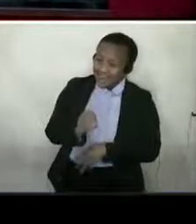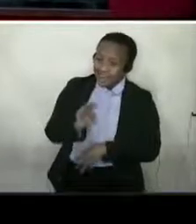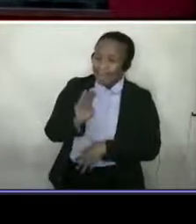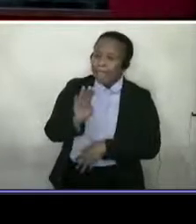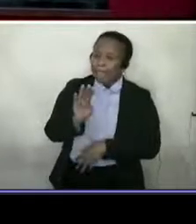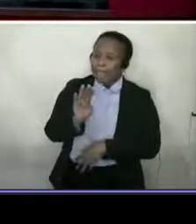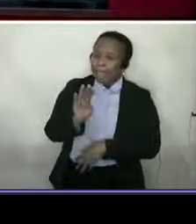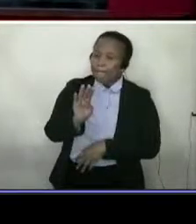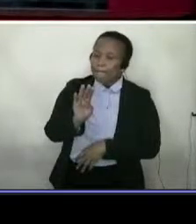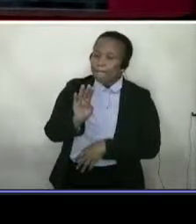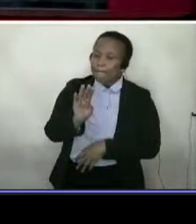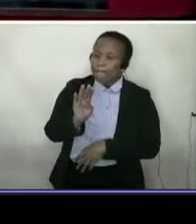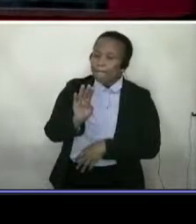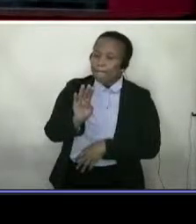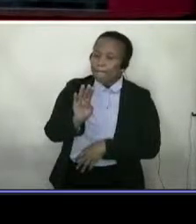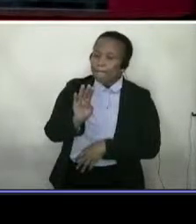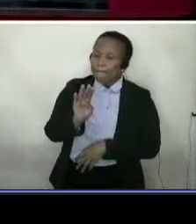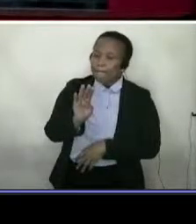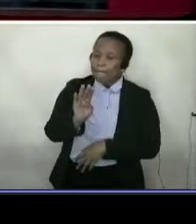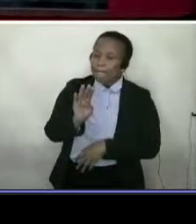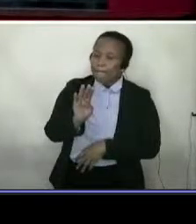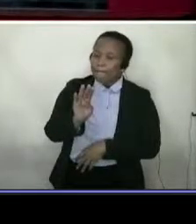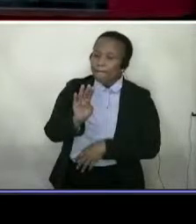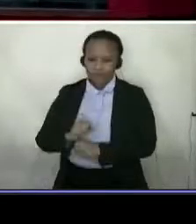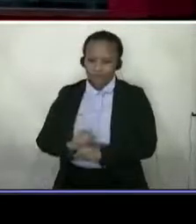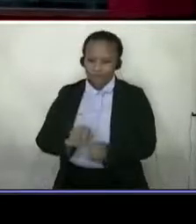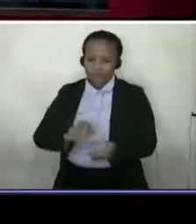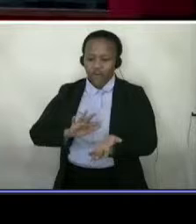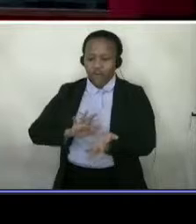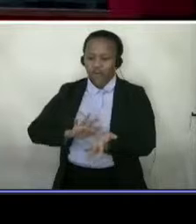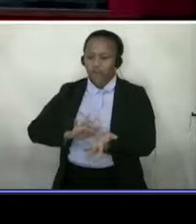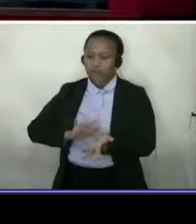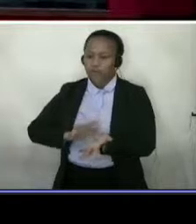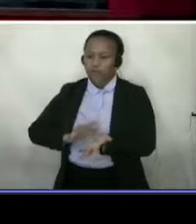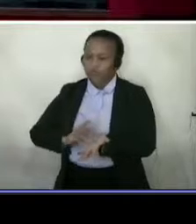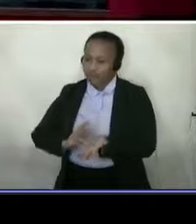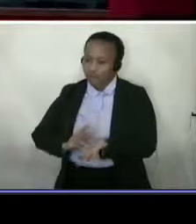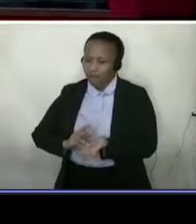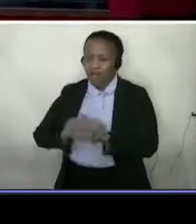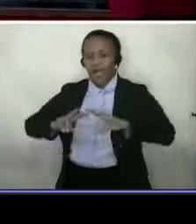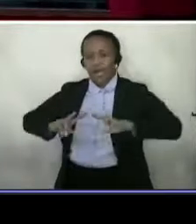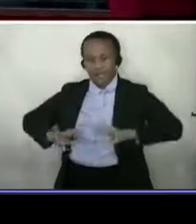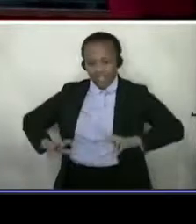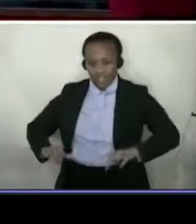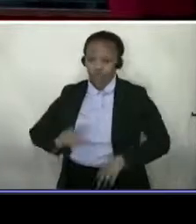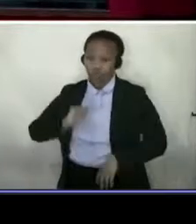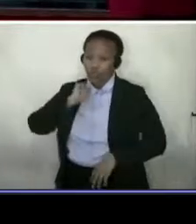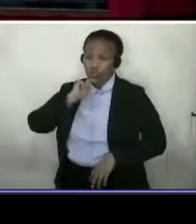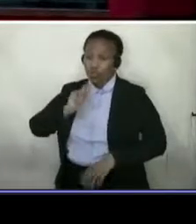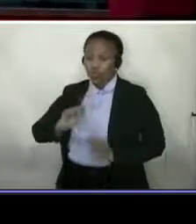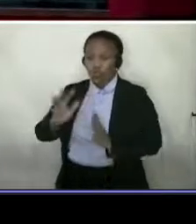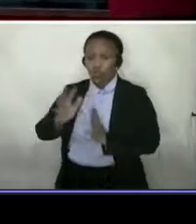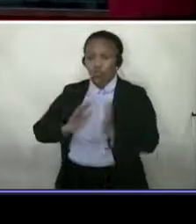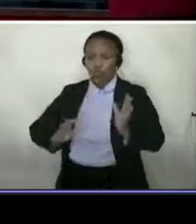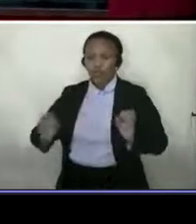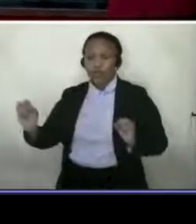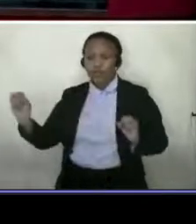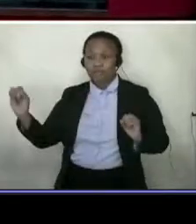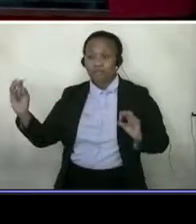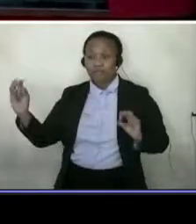expenditure. Moving on to forensic investigations, let me give the true story on vote